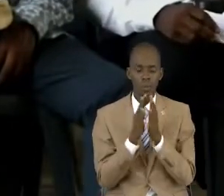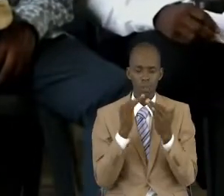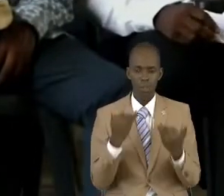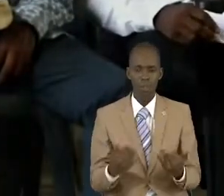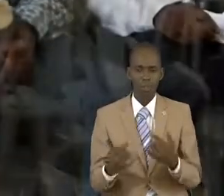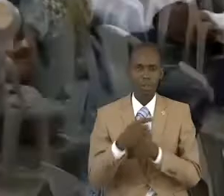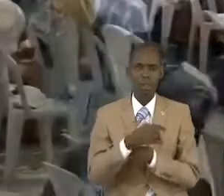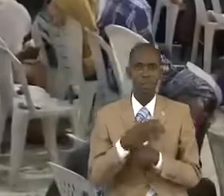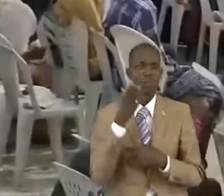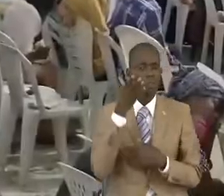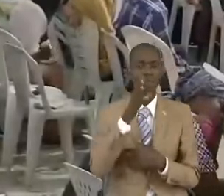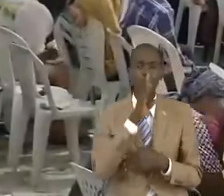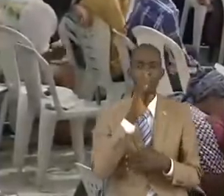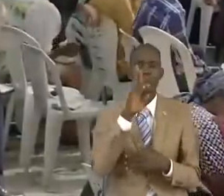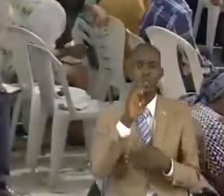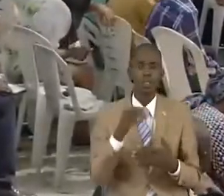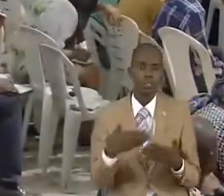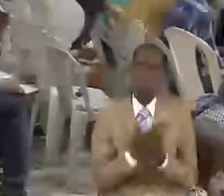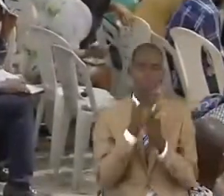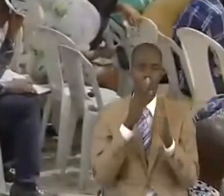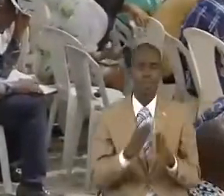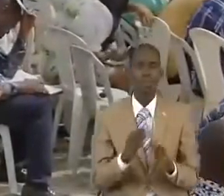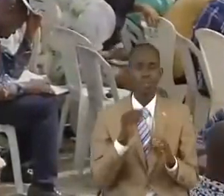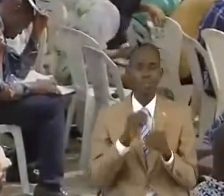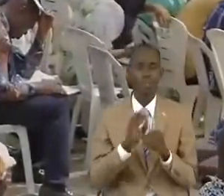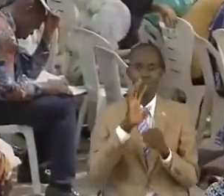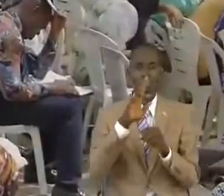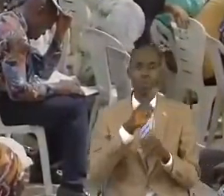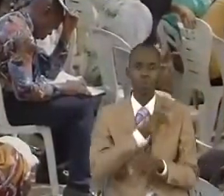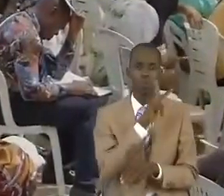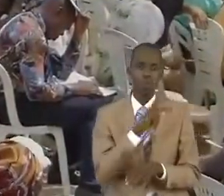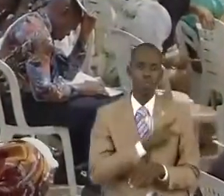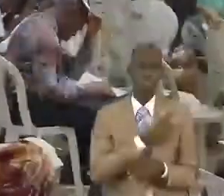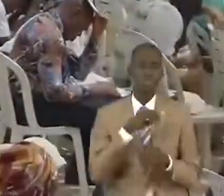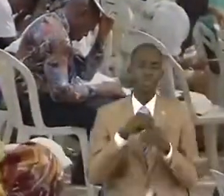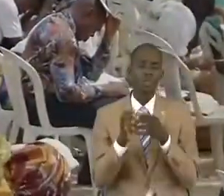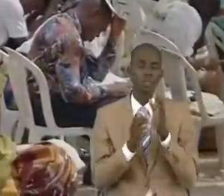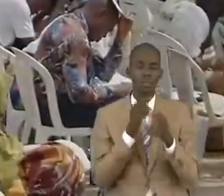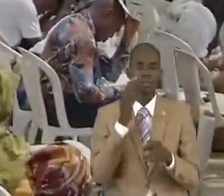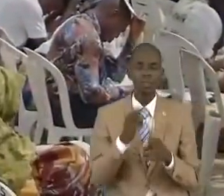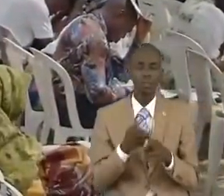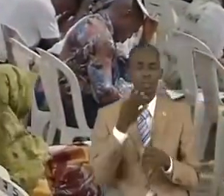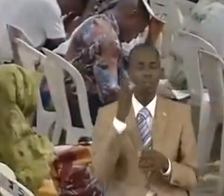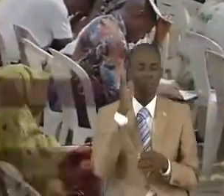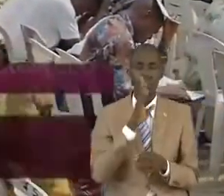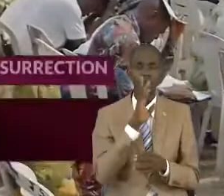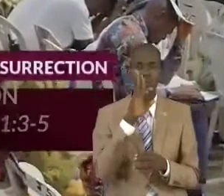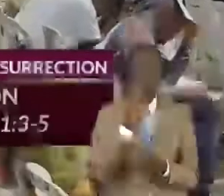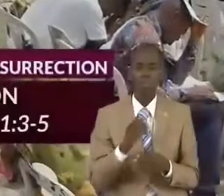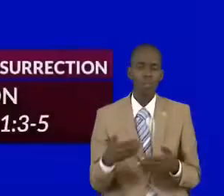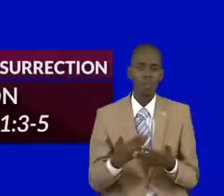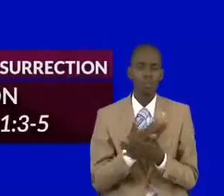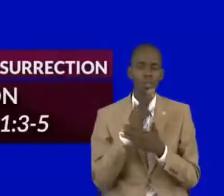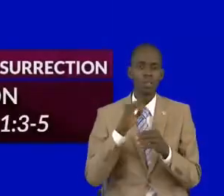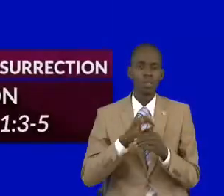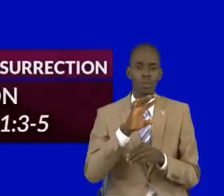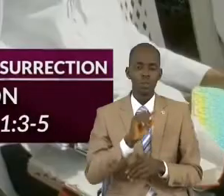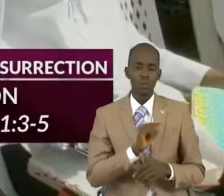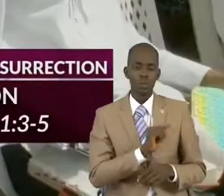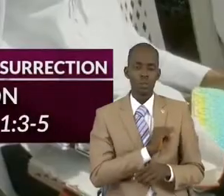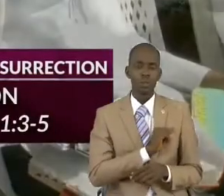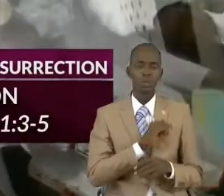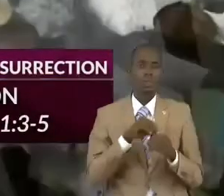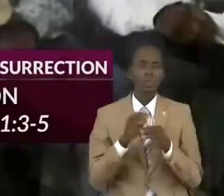renewal. In your personality, renewal. In your conscience, renewal. In